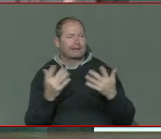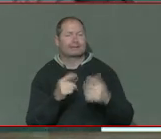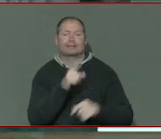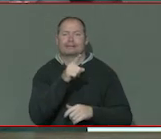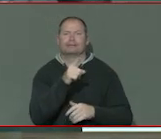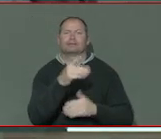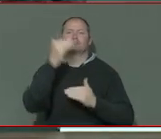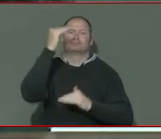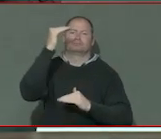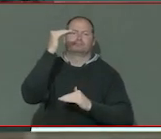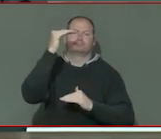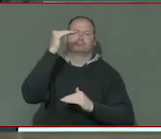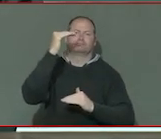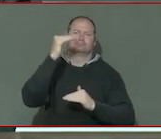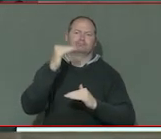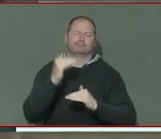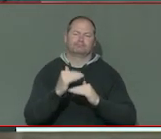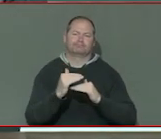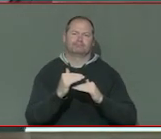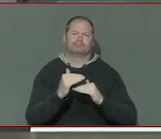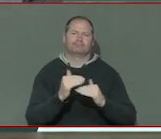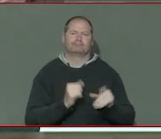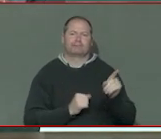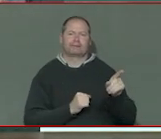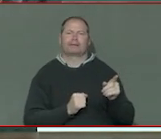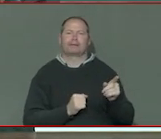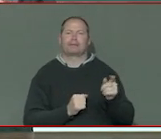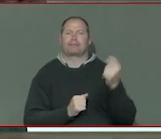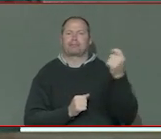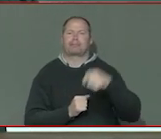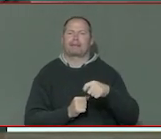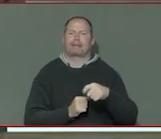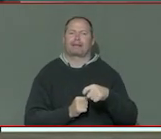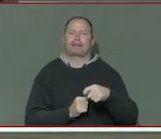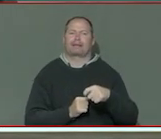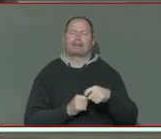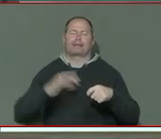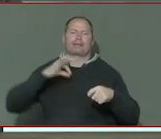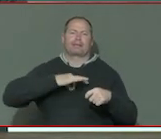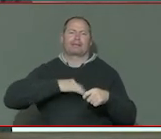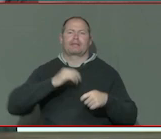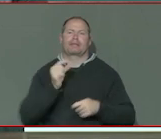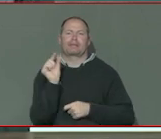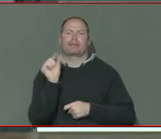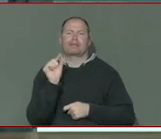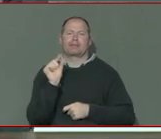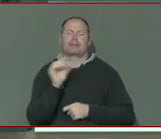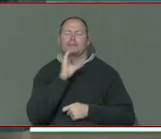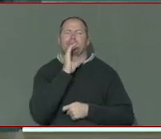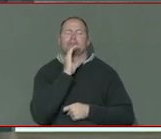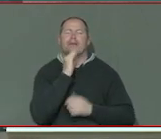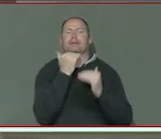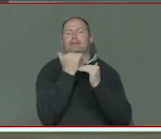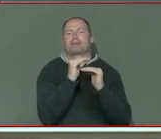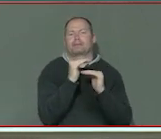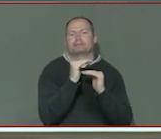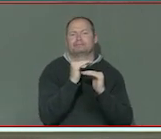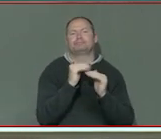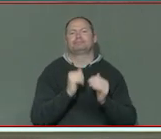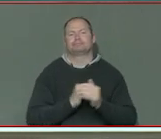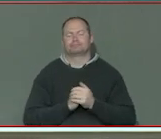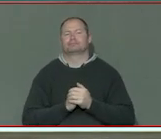person will have a higher limit than somebody that only buys a little and doesn't have a big salary or whatever. All right. And the second thing